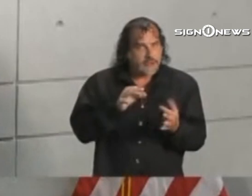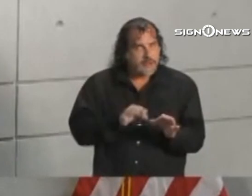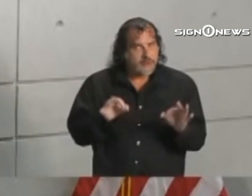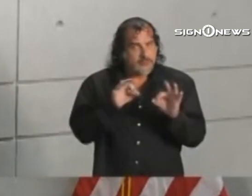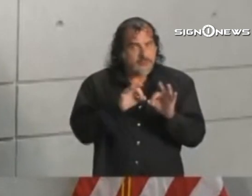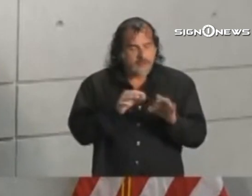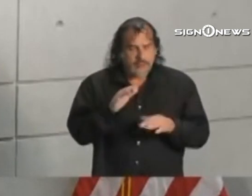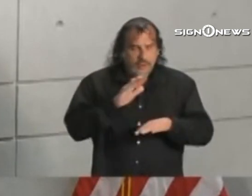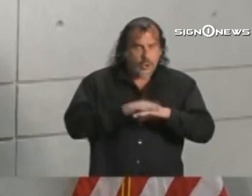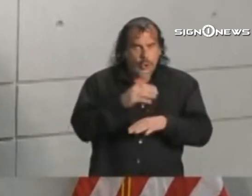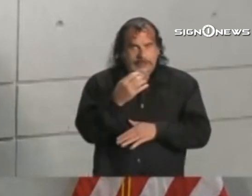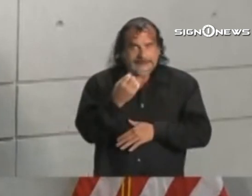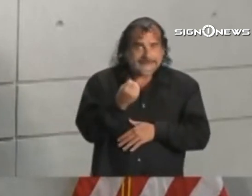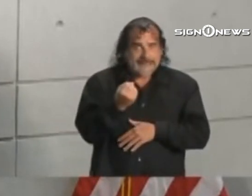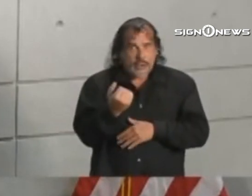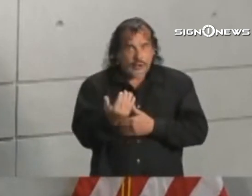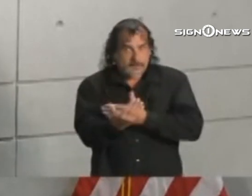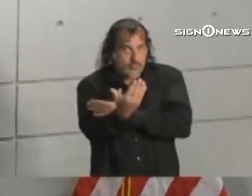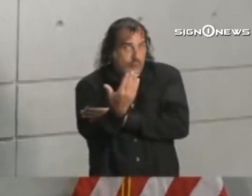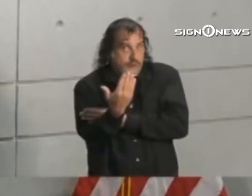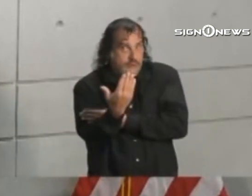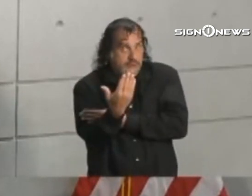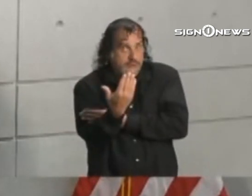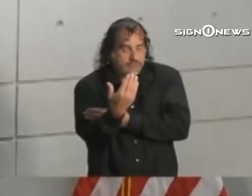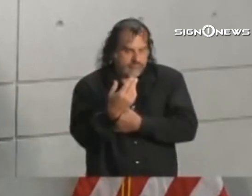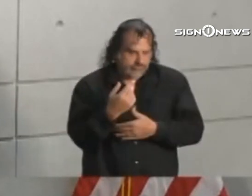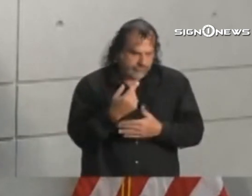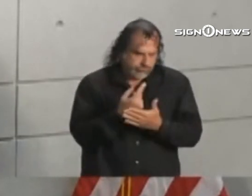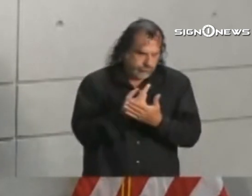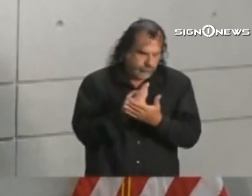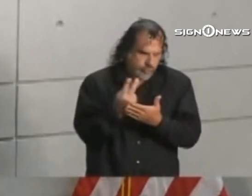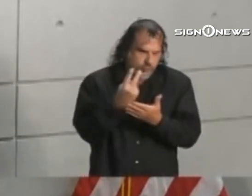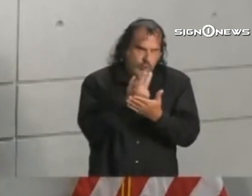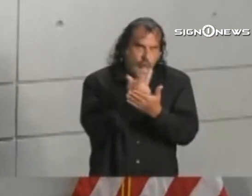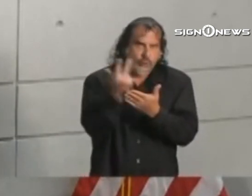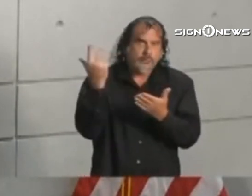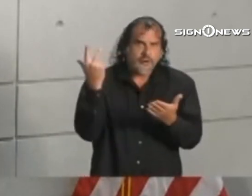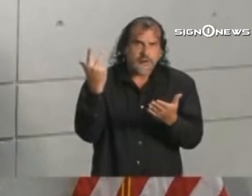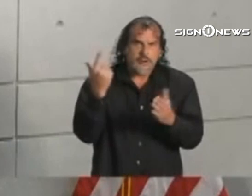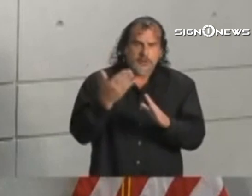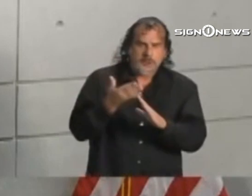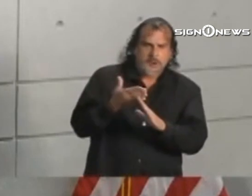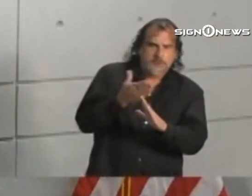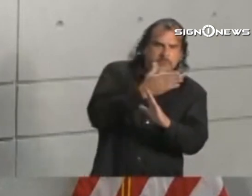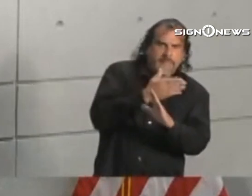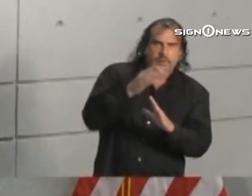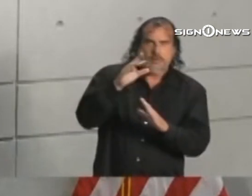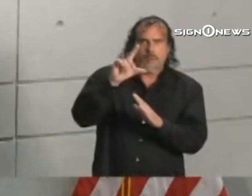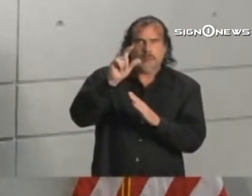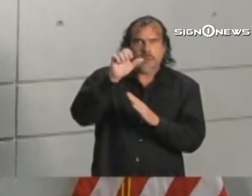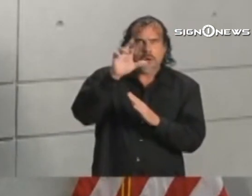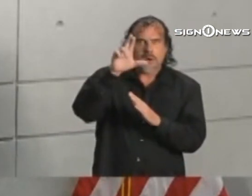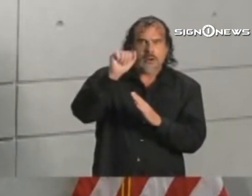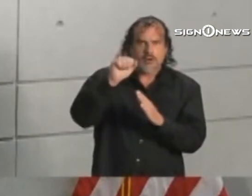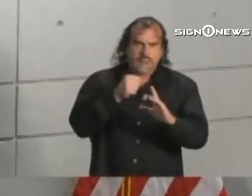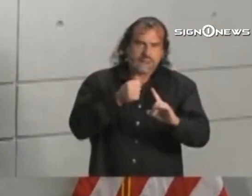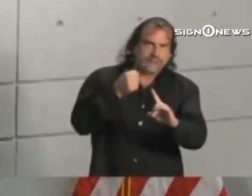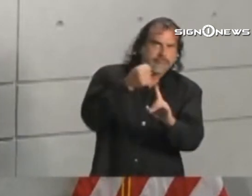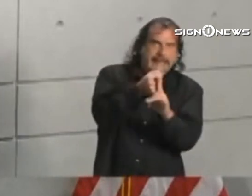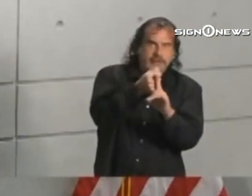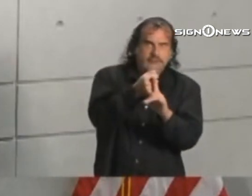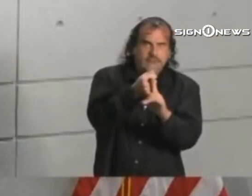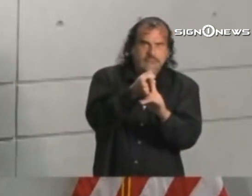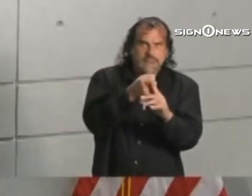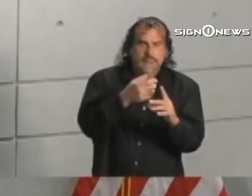on a Saturday morning a couple of weeks ago. This was prior to Laura hitting landfall, and